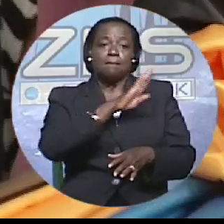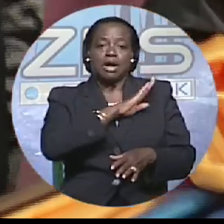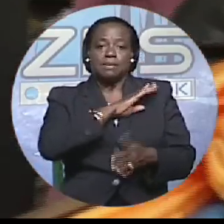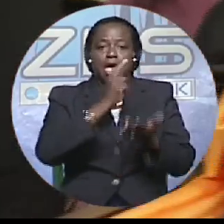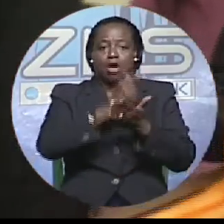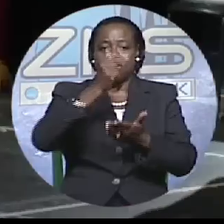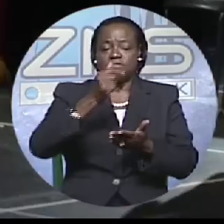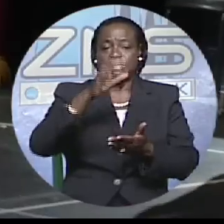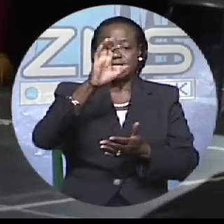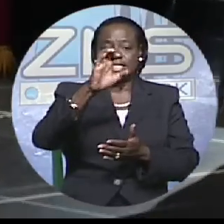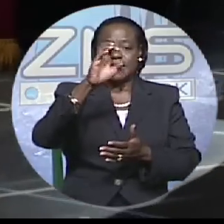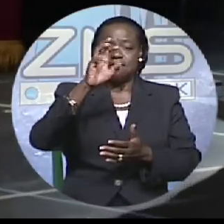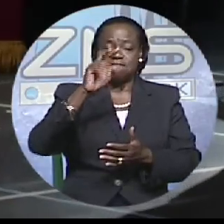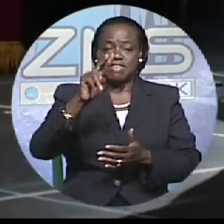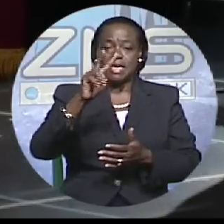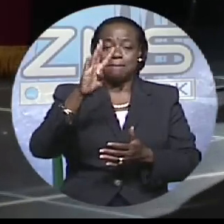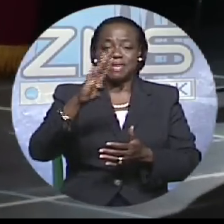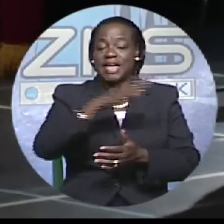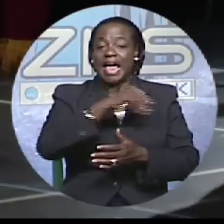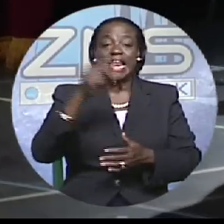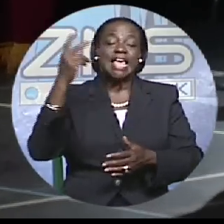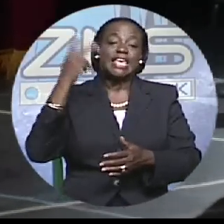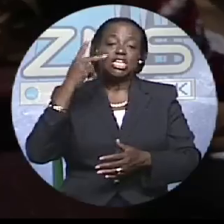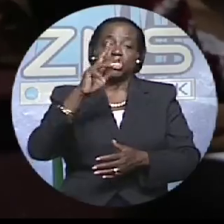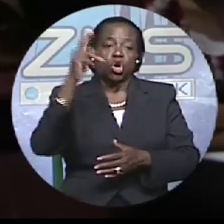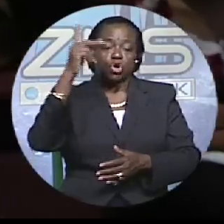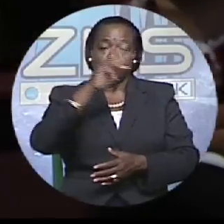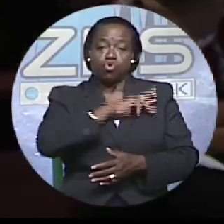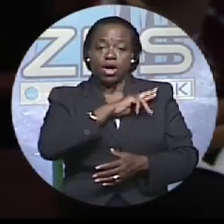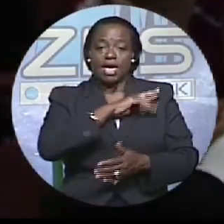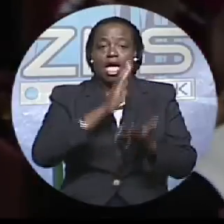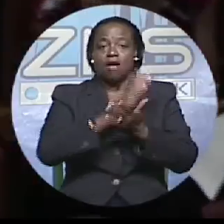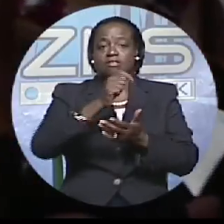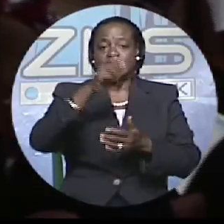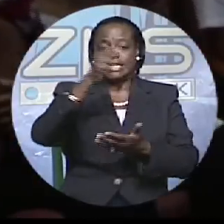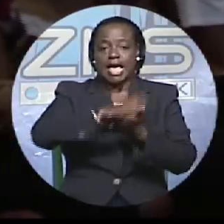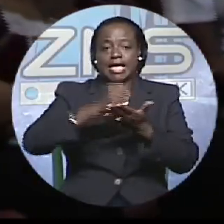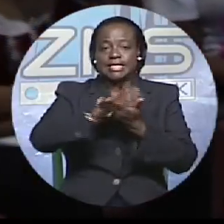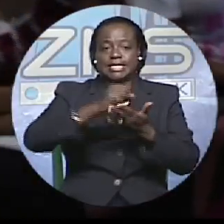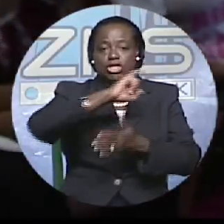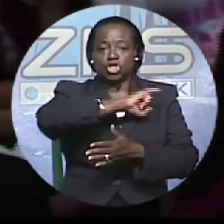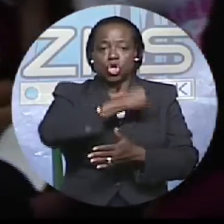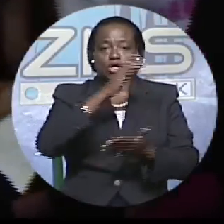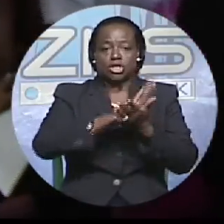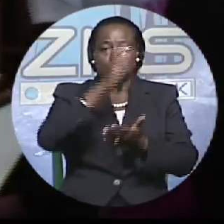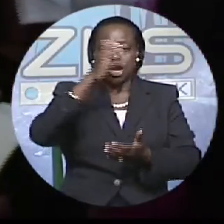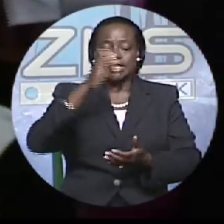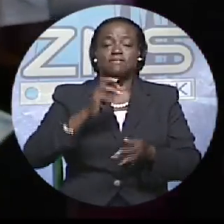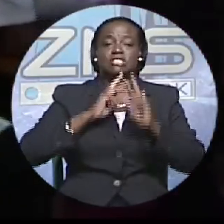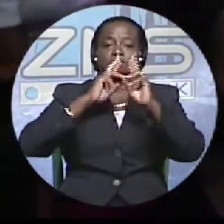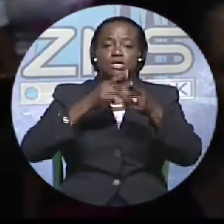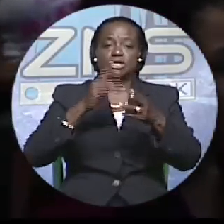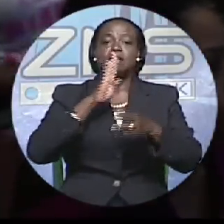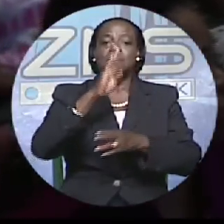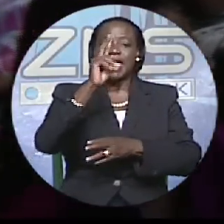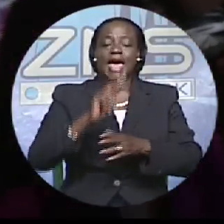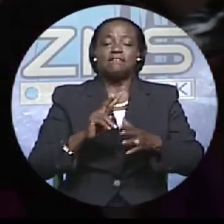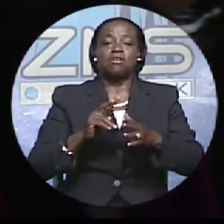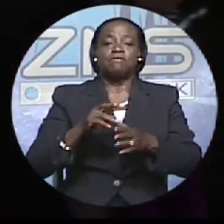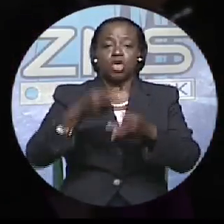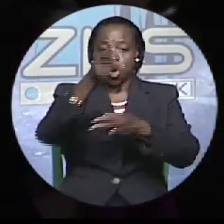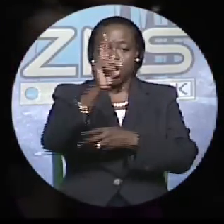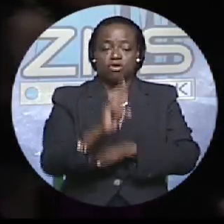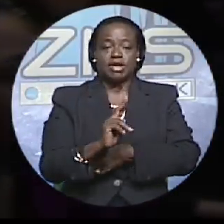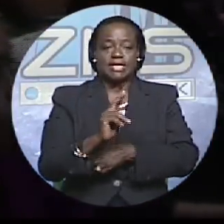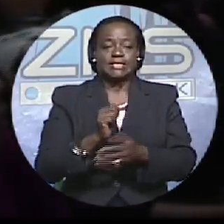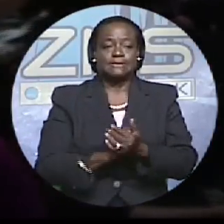CV Bethel, and Keyshawn Roy, a graduate of St. John's College, gave the response on behalf of the honorees. It has